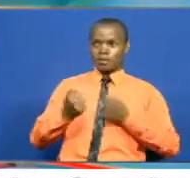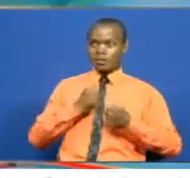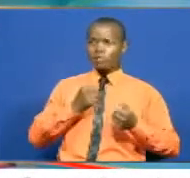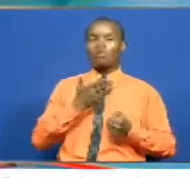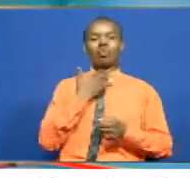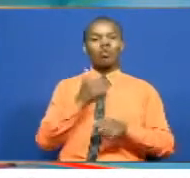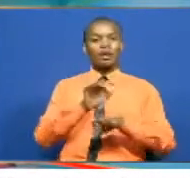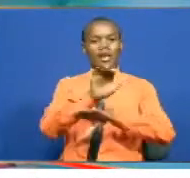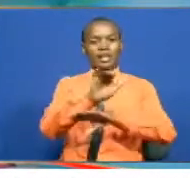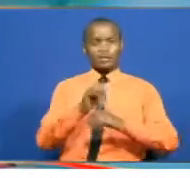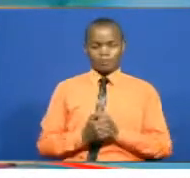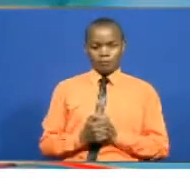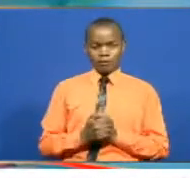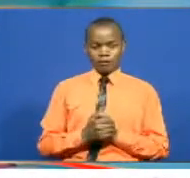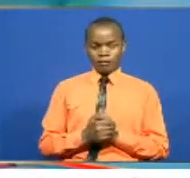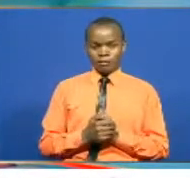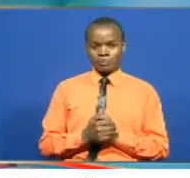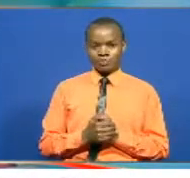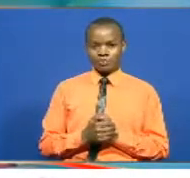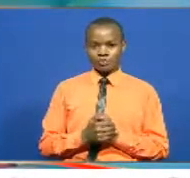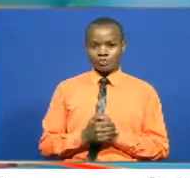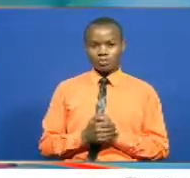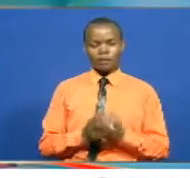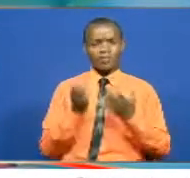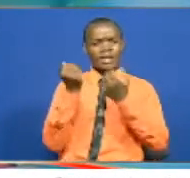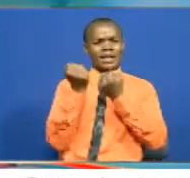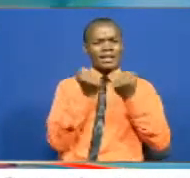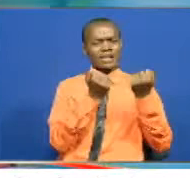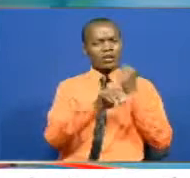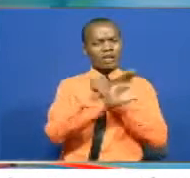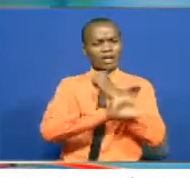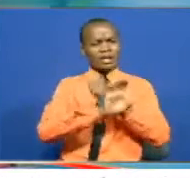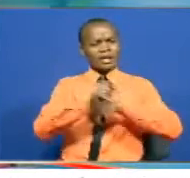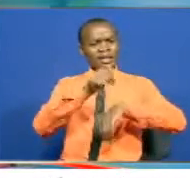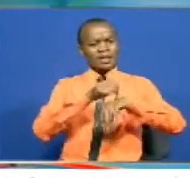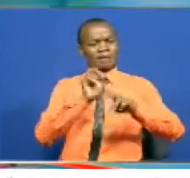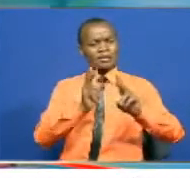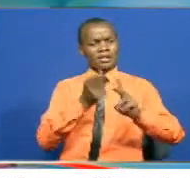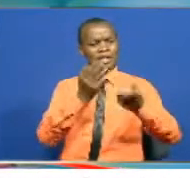about Senegal, who really turned on the style when it came to the second half of that game.